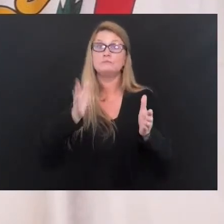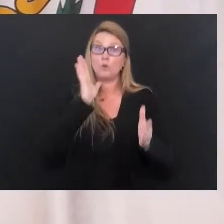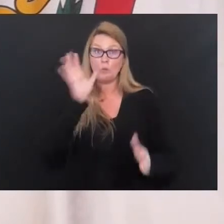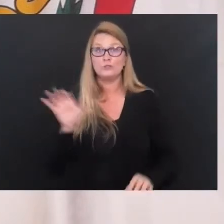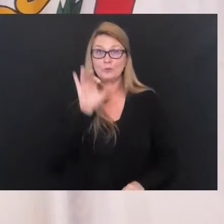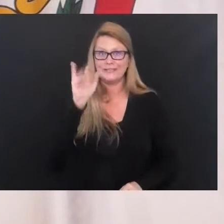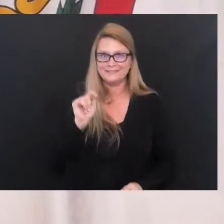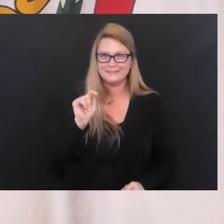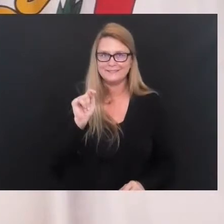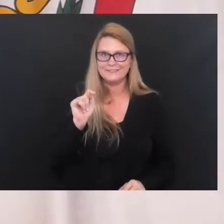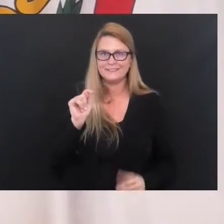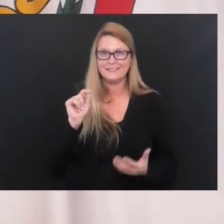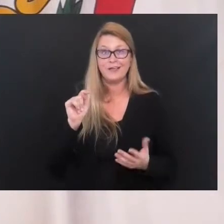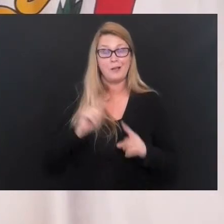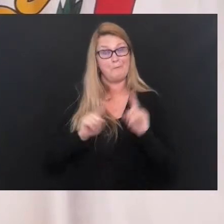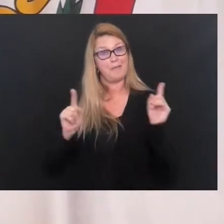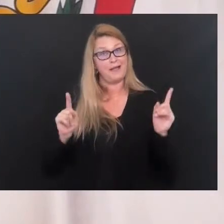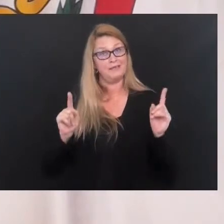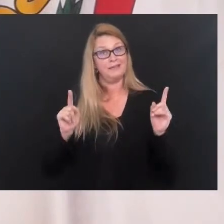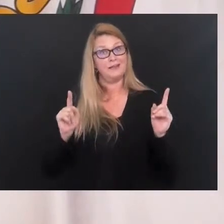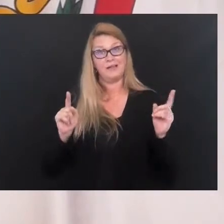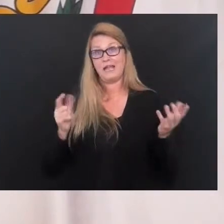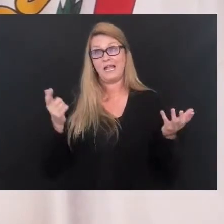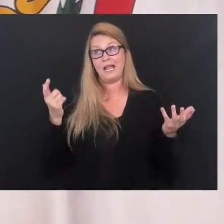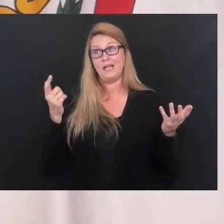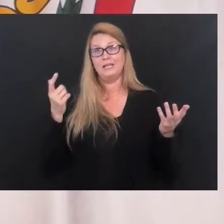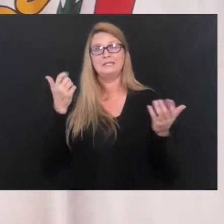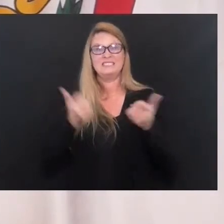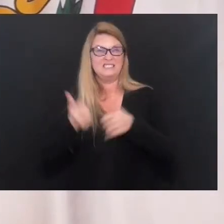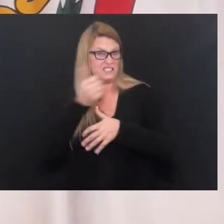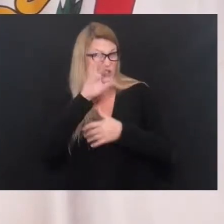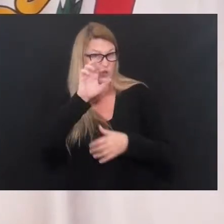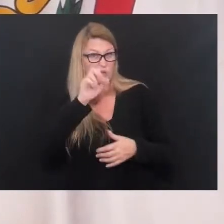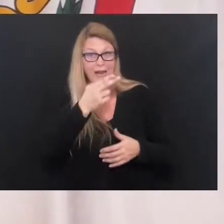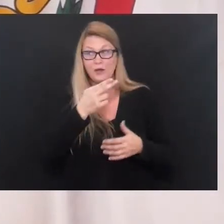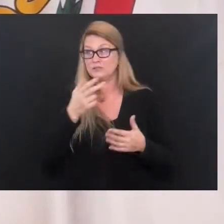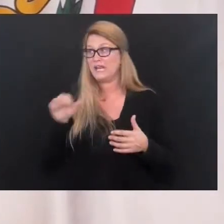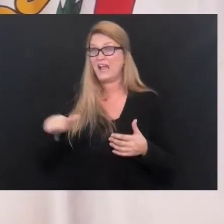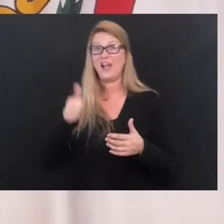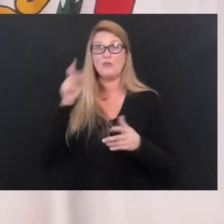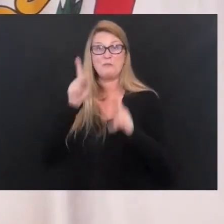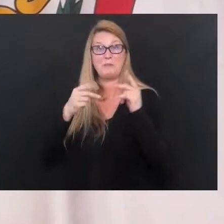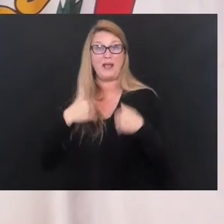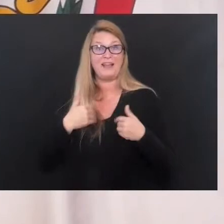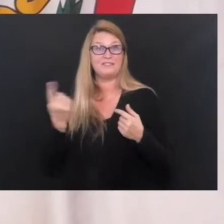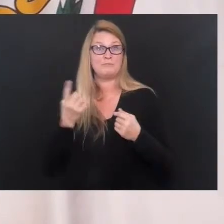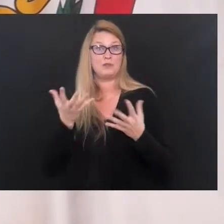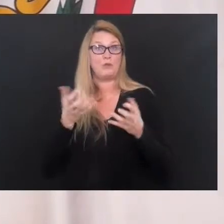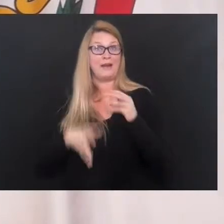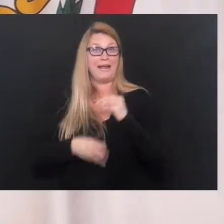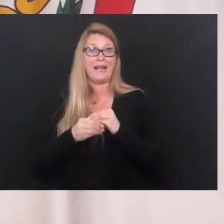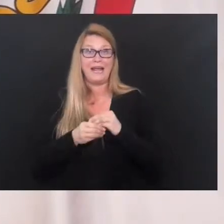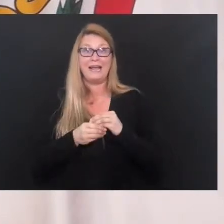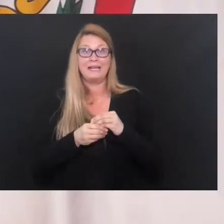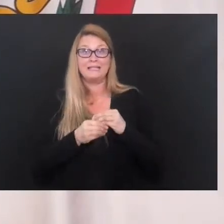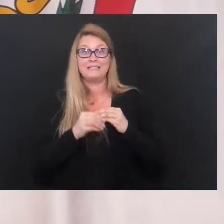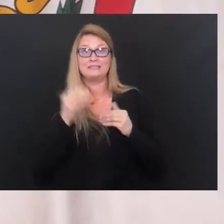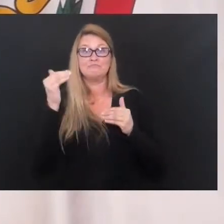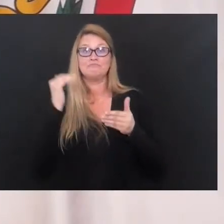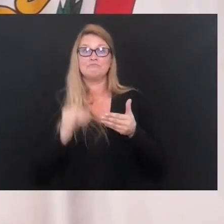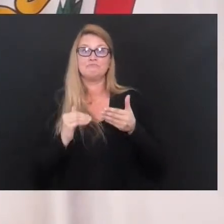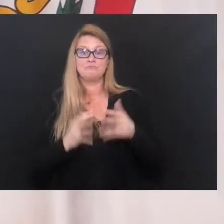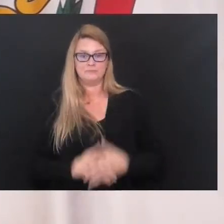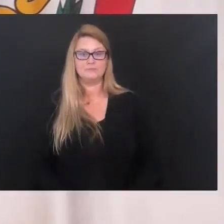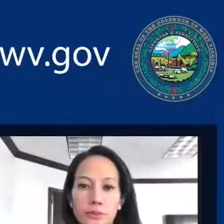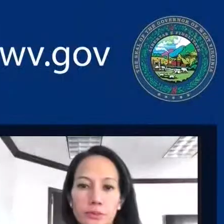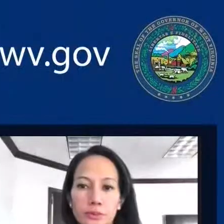going to do it, you know. But I don't know, Secretary, or if anybody else got anything to add. If you don't really have anything to add, let's go to another question.